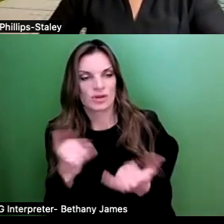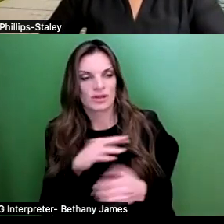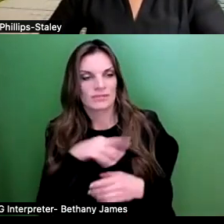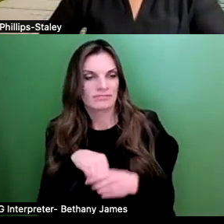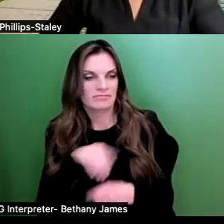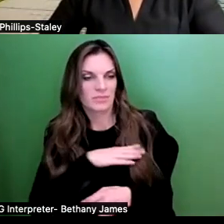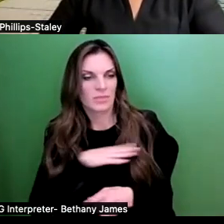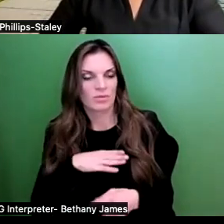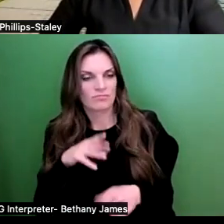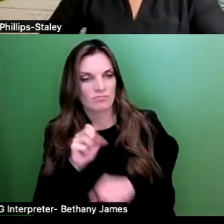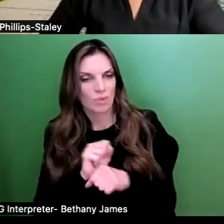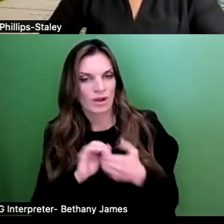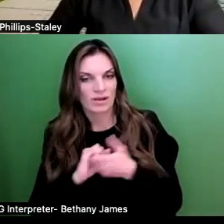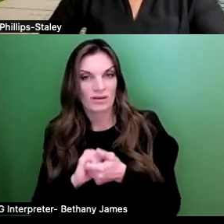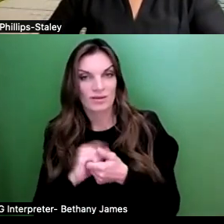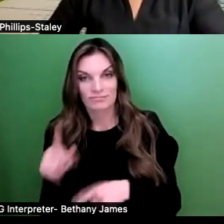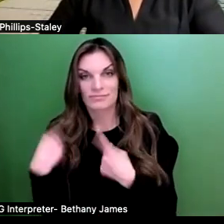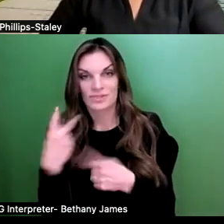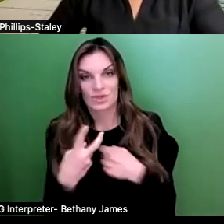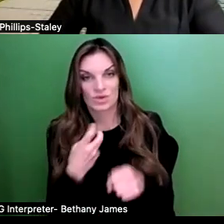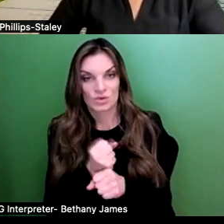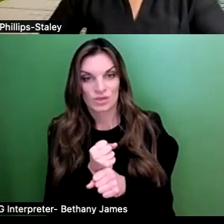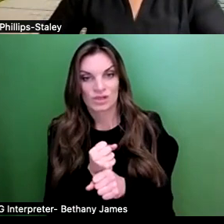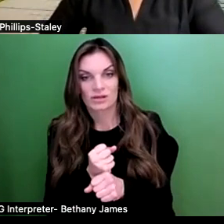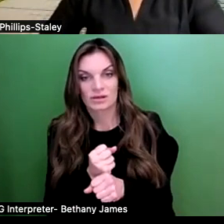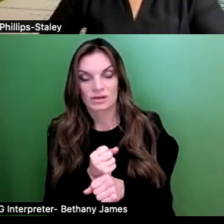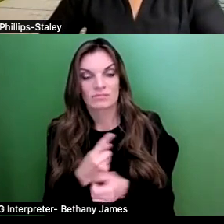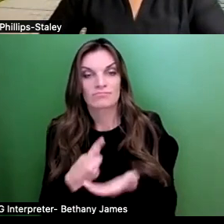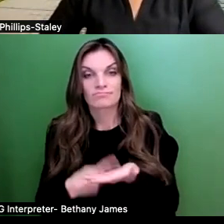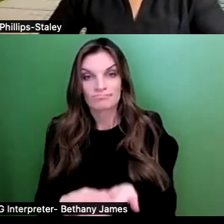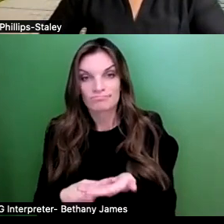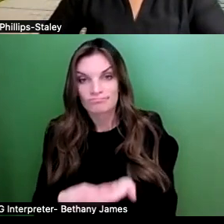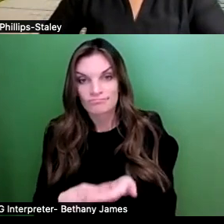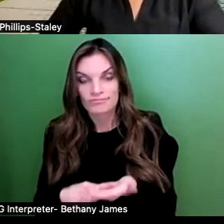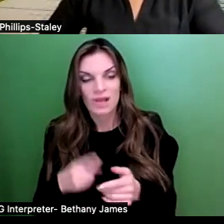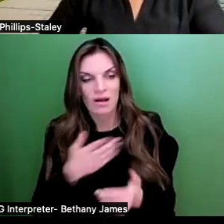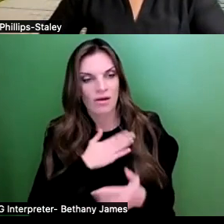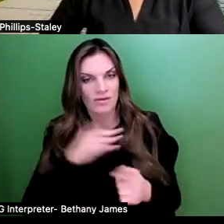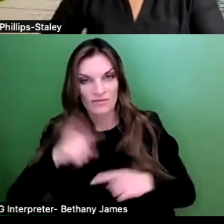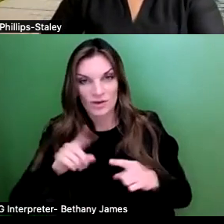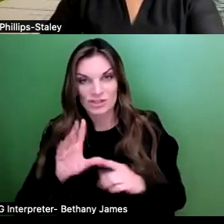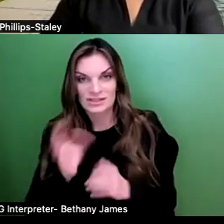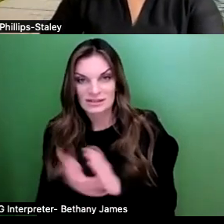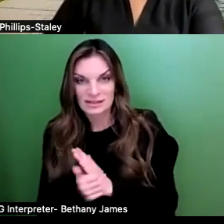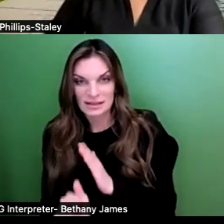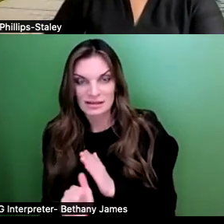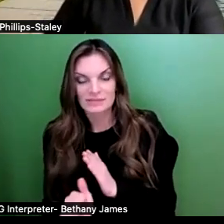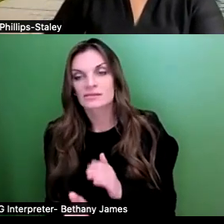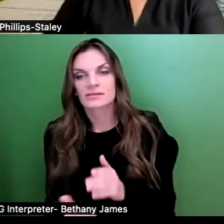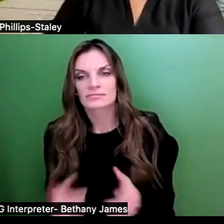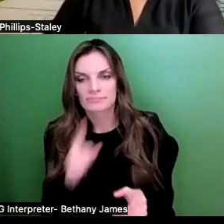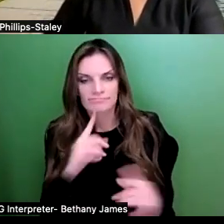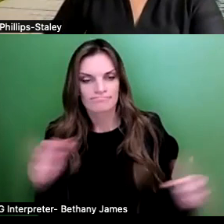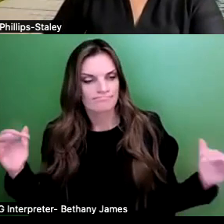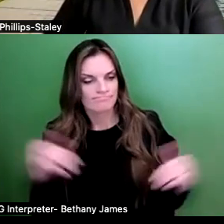been working together for the last 2 years, bringing to the board deliberations diverse skill sets and perspectives to push our village forward